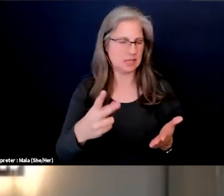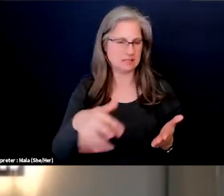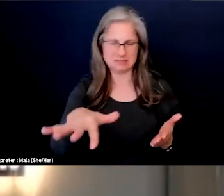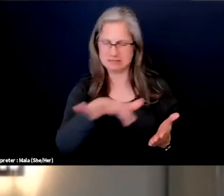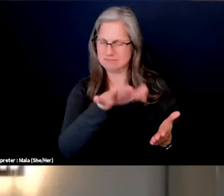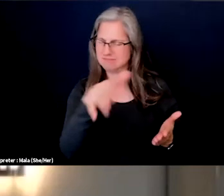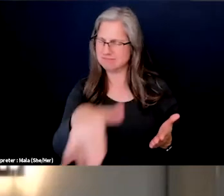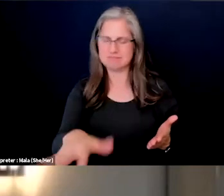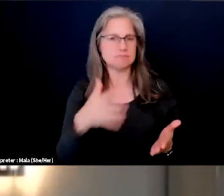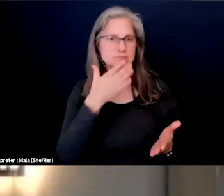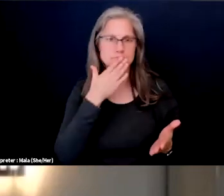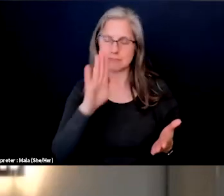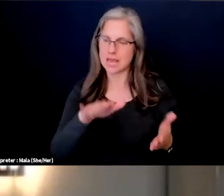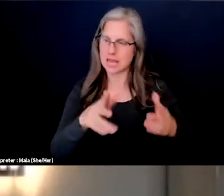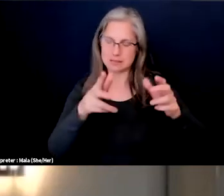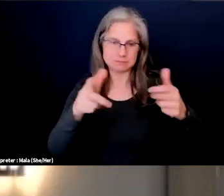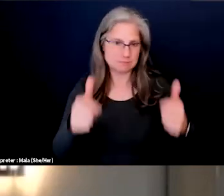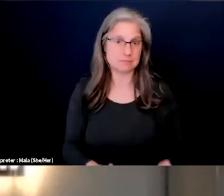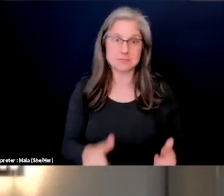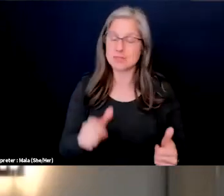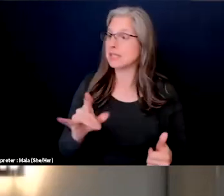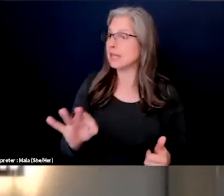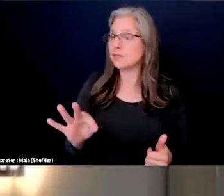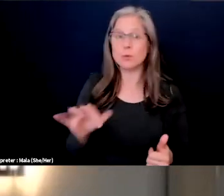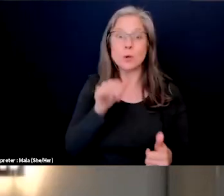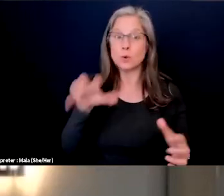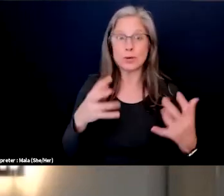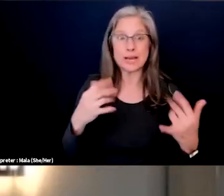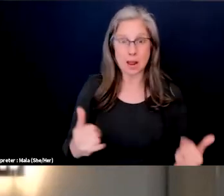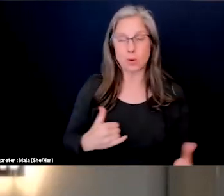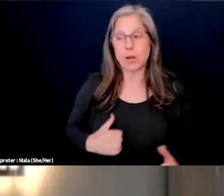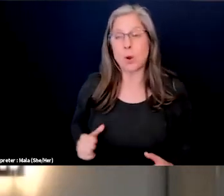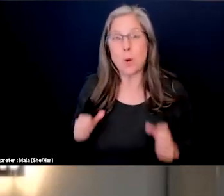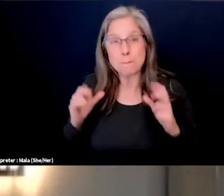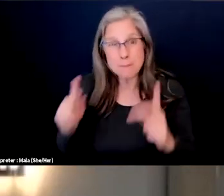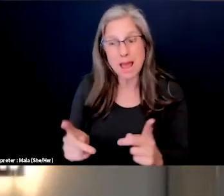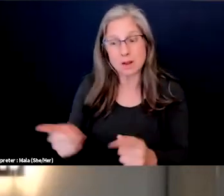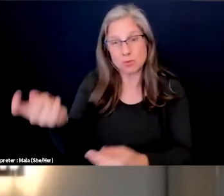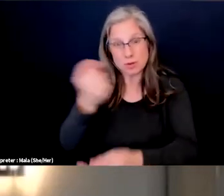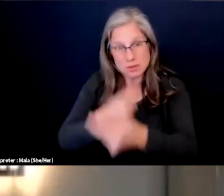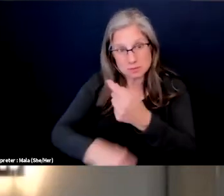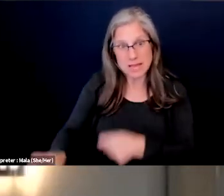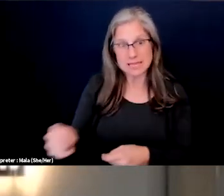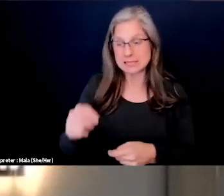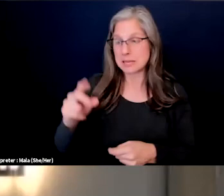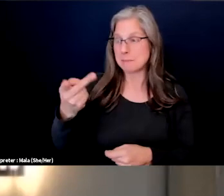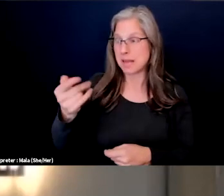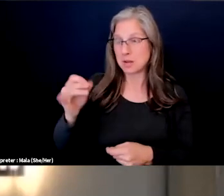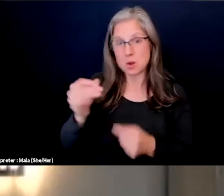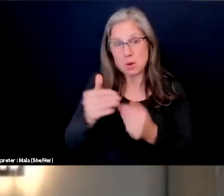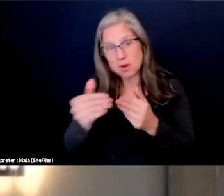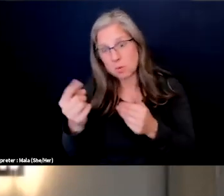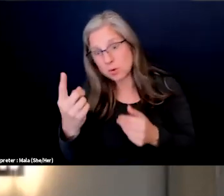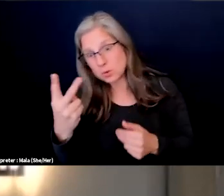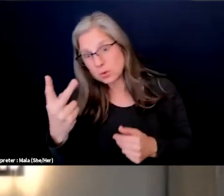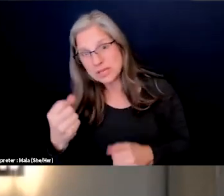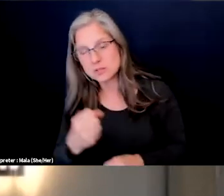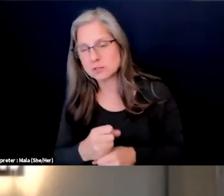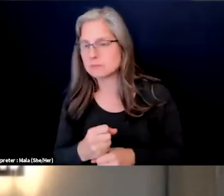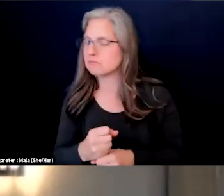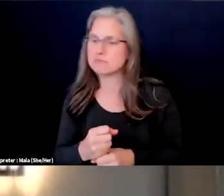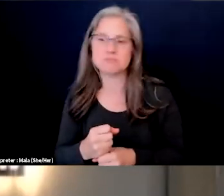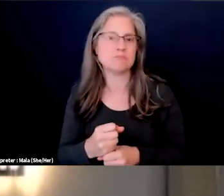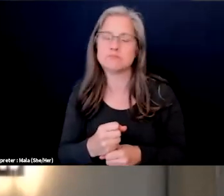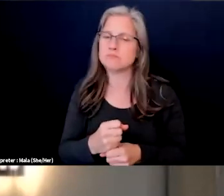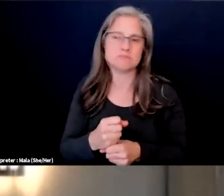we don't do this now, we're going to go back in there and try and replace the paving in those patios in the next year or so. And it's going to